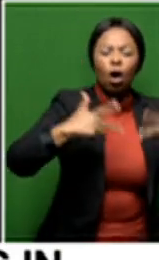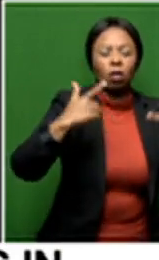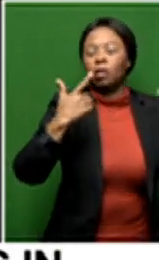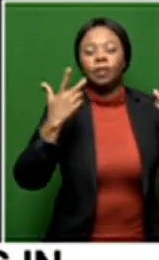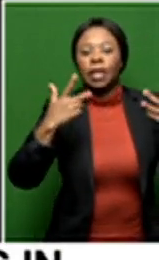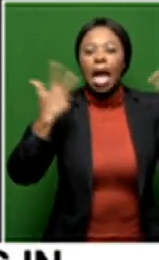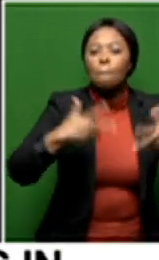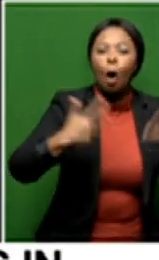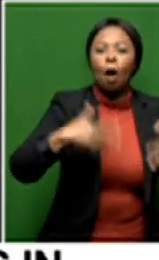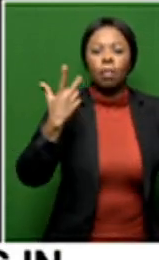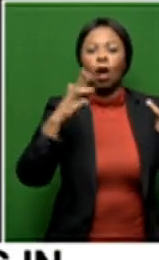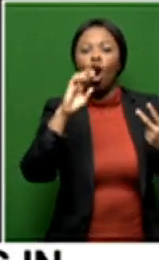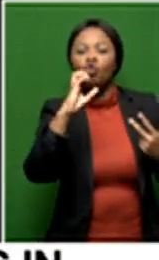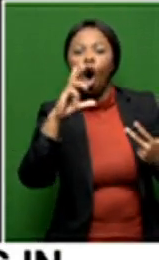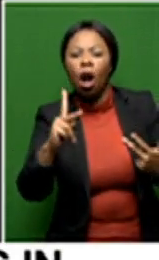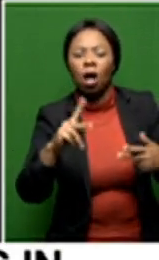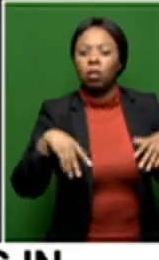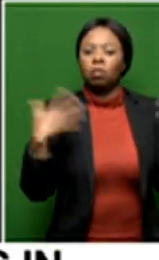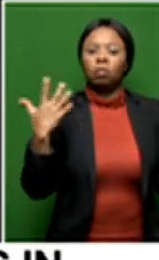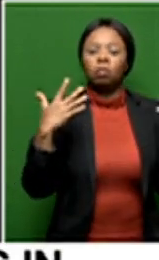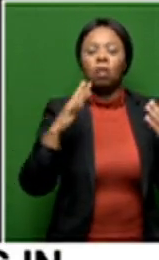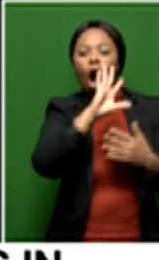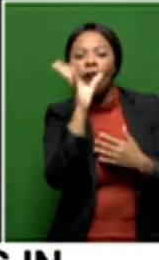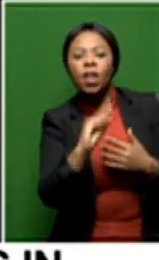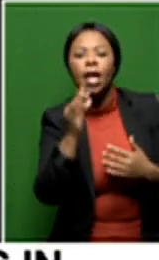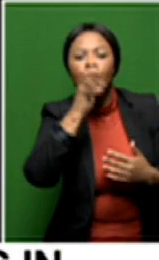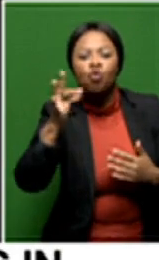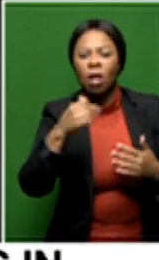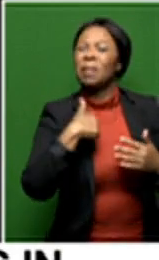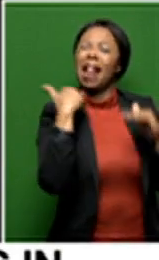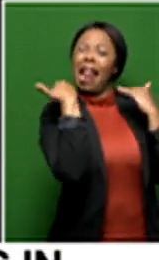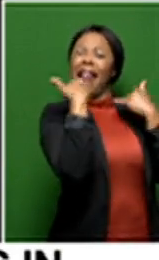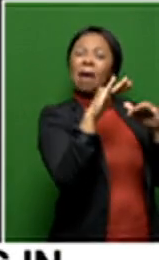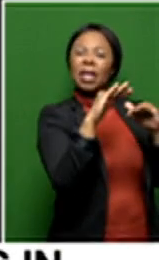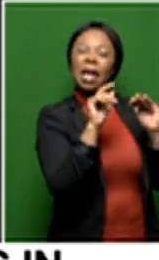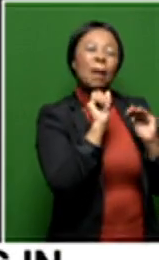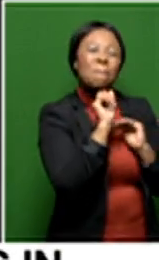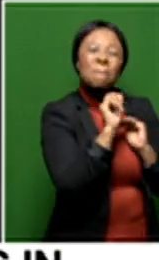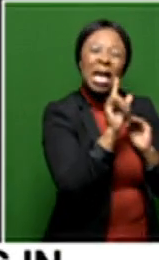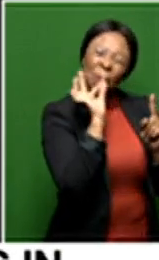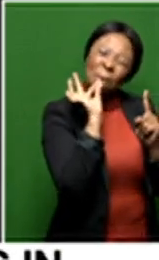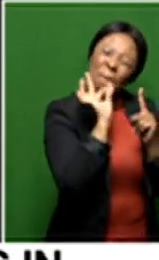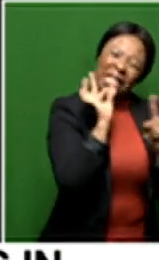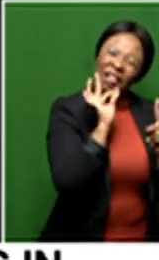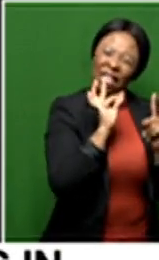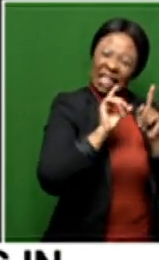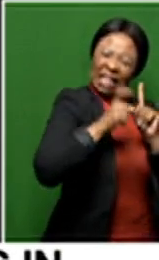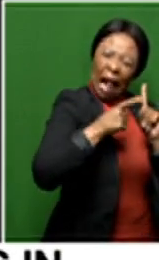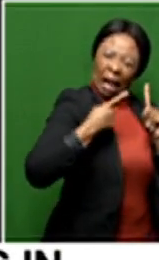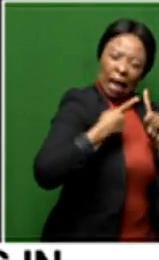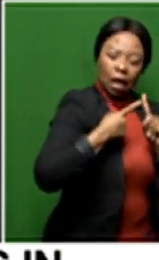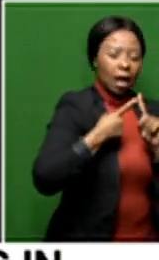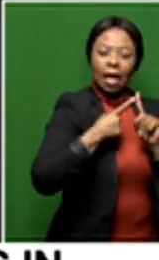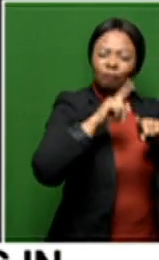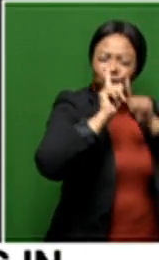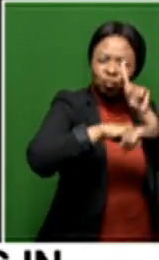know, I will do folkish music, I will do African music. So I've never limited myself to one specific style. So I don't know if